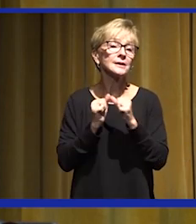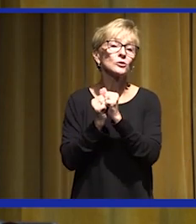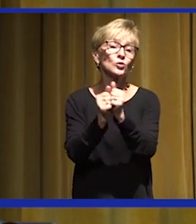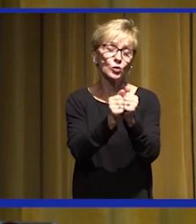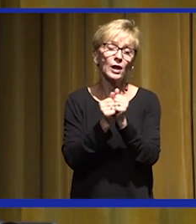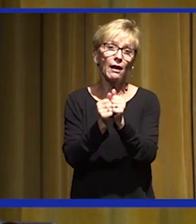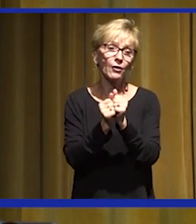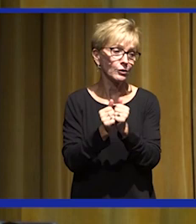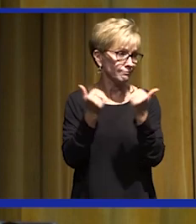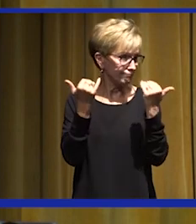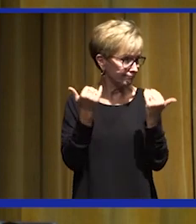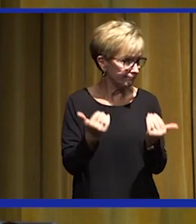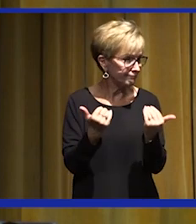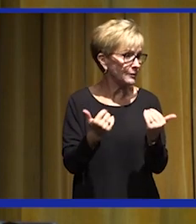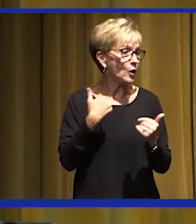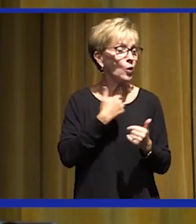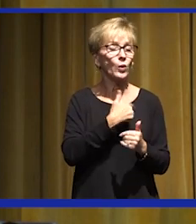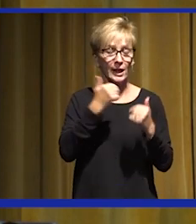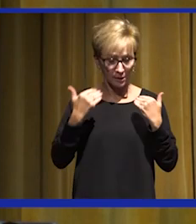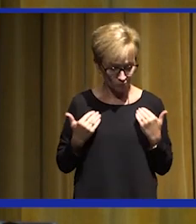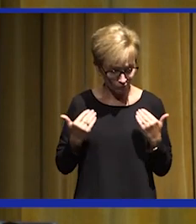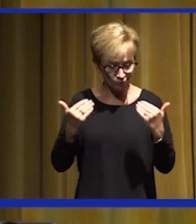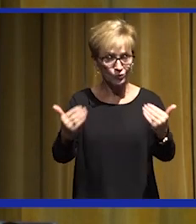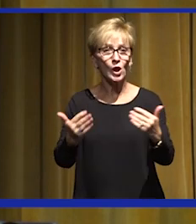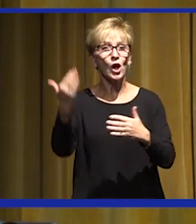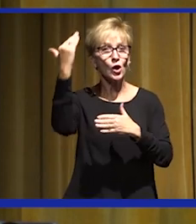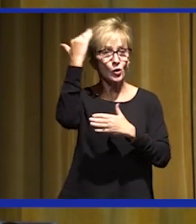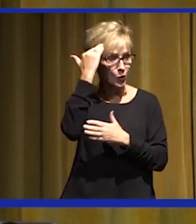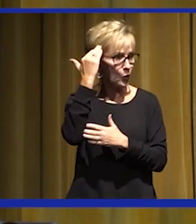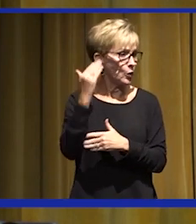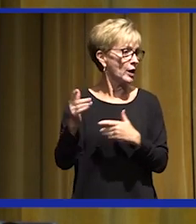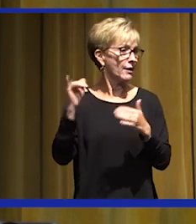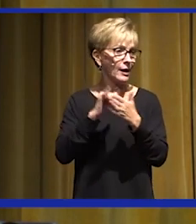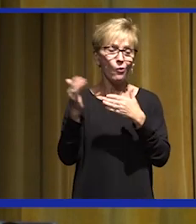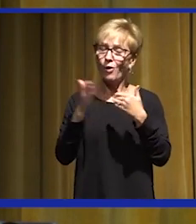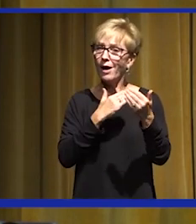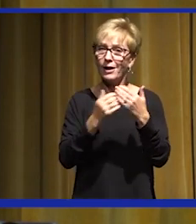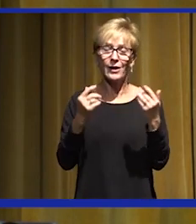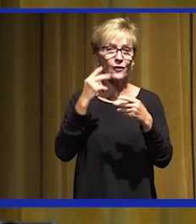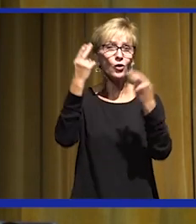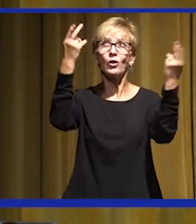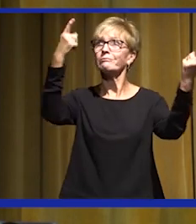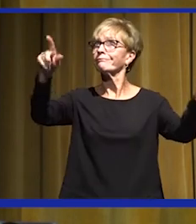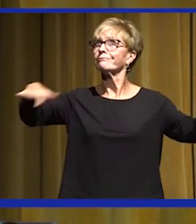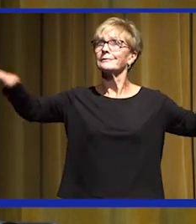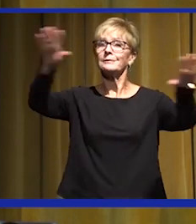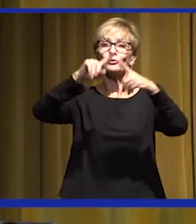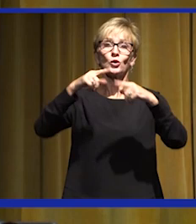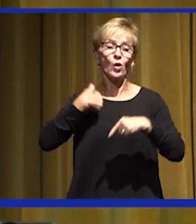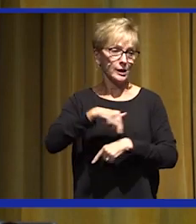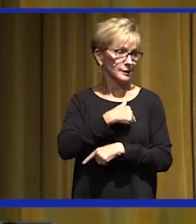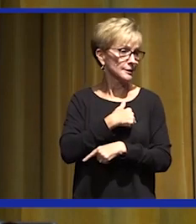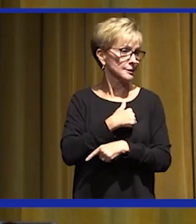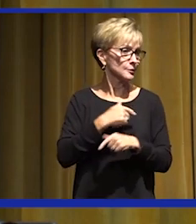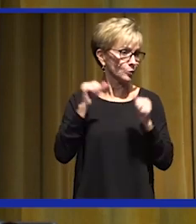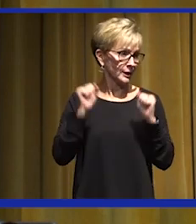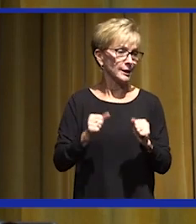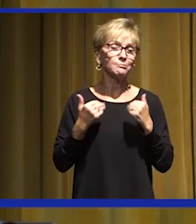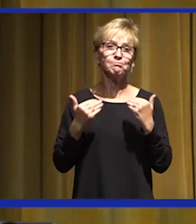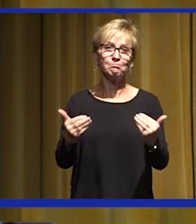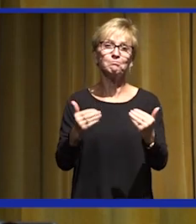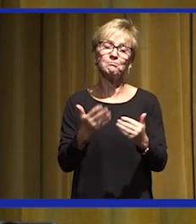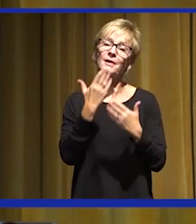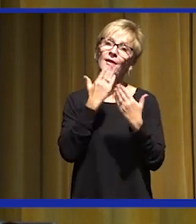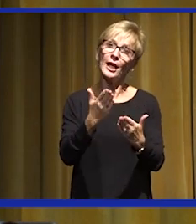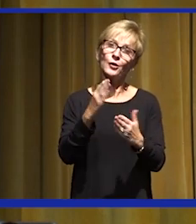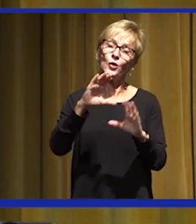forward knowing we're ready for whatever the universe has in store for us. Thank you, class of 2020.